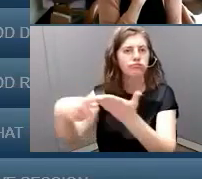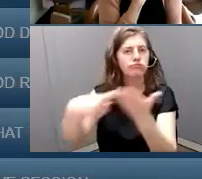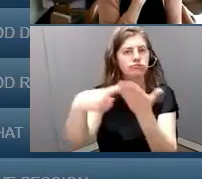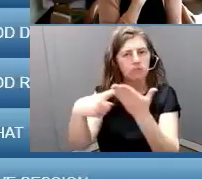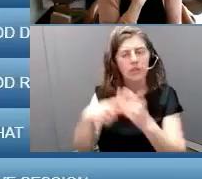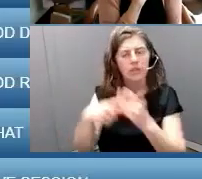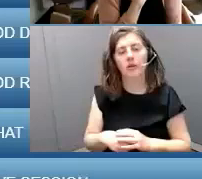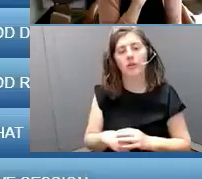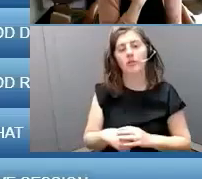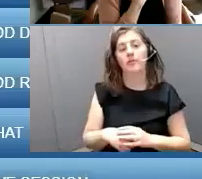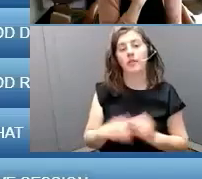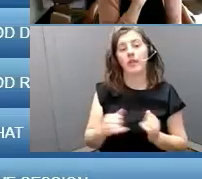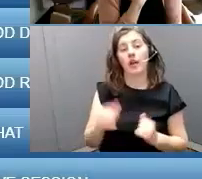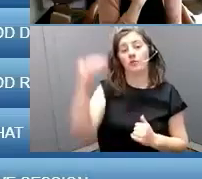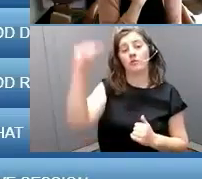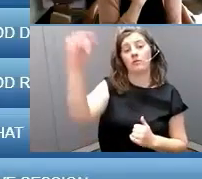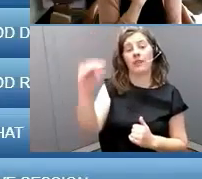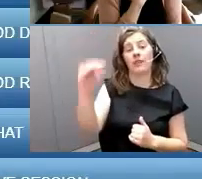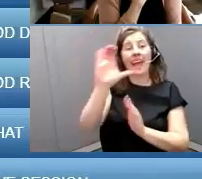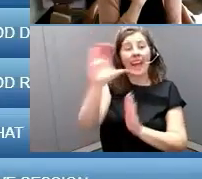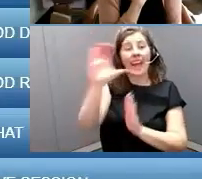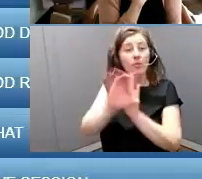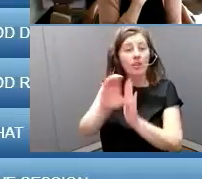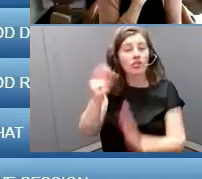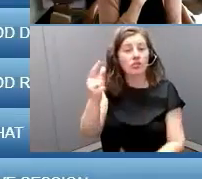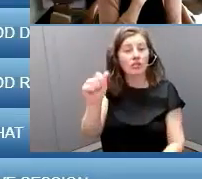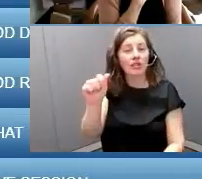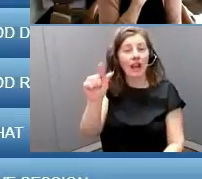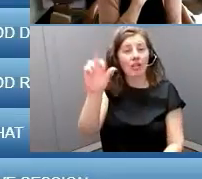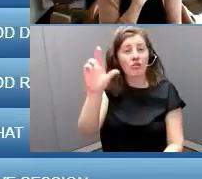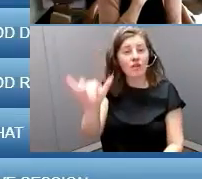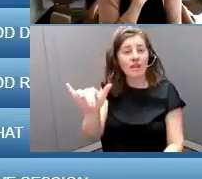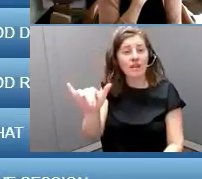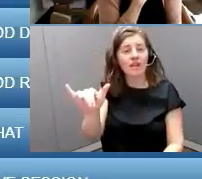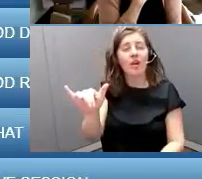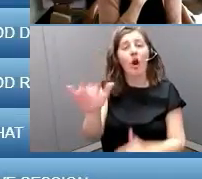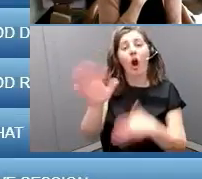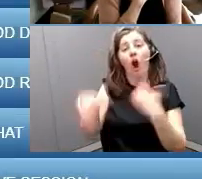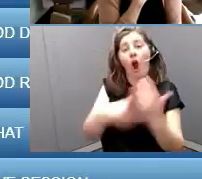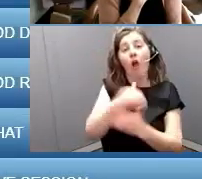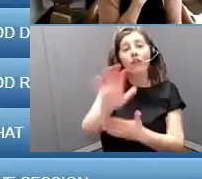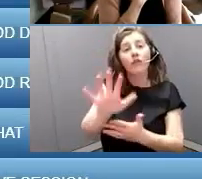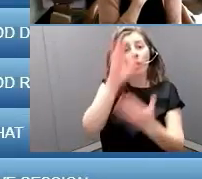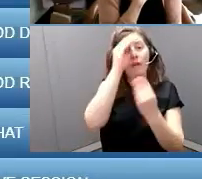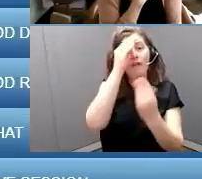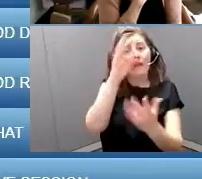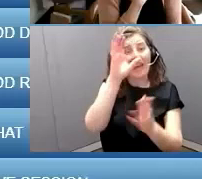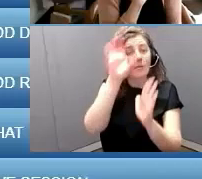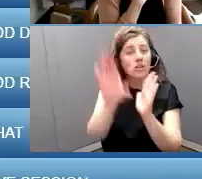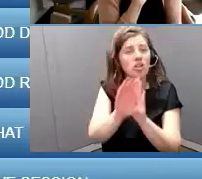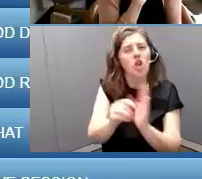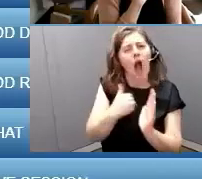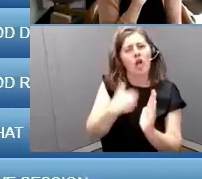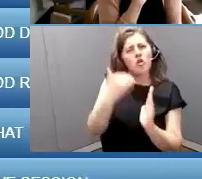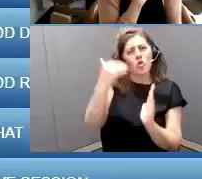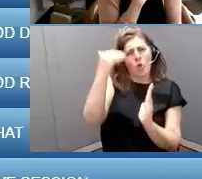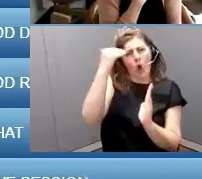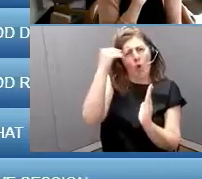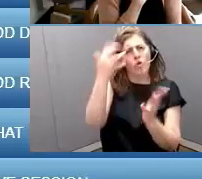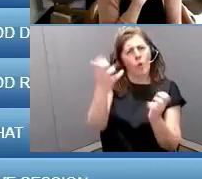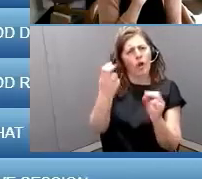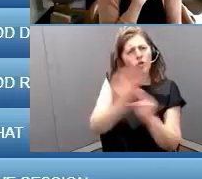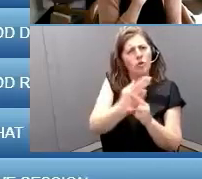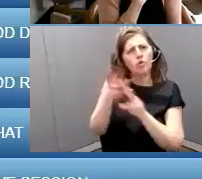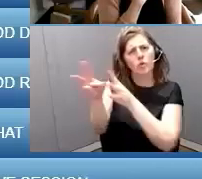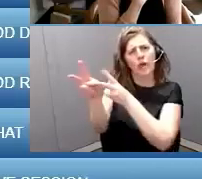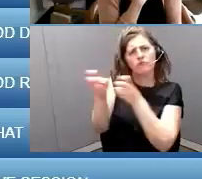Now, image gallery, here you drag and drop all of your images that you know that you're going to want to